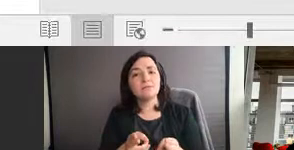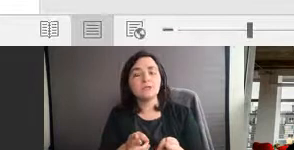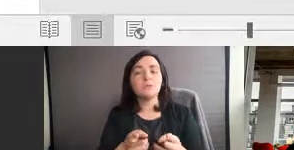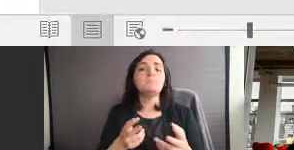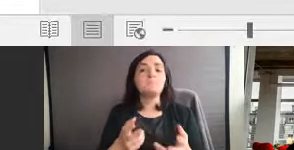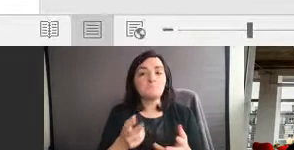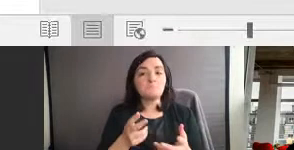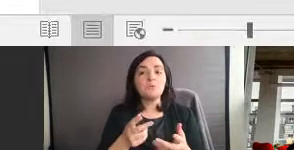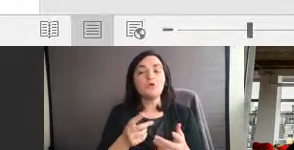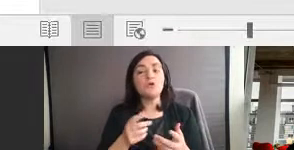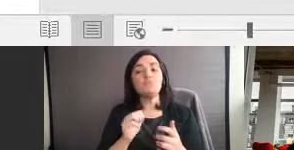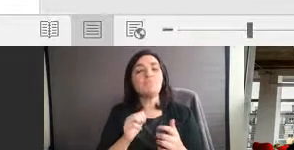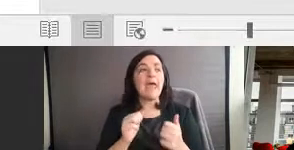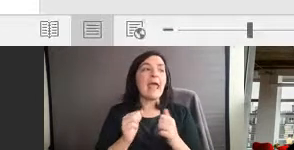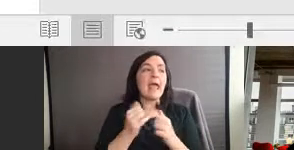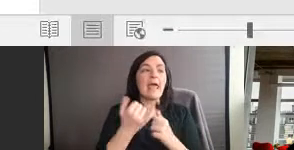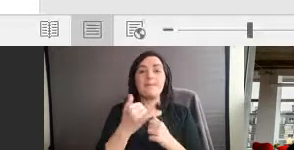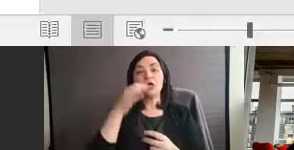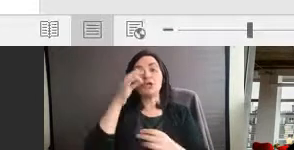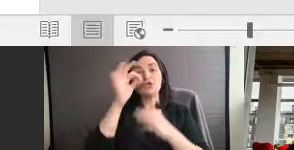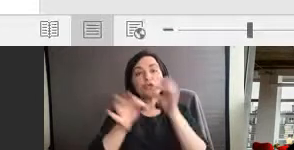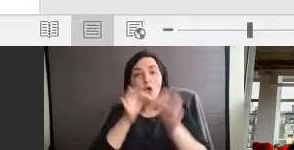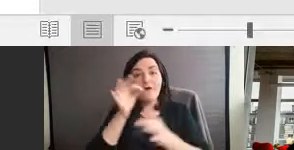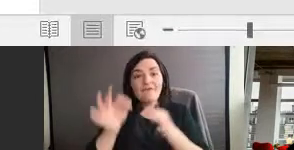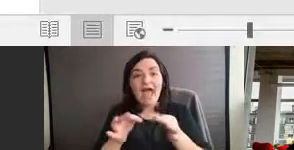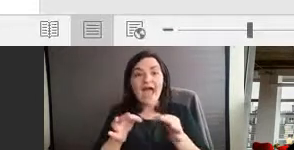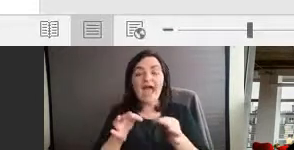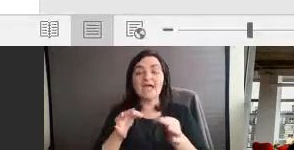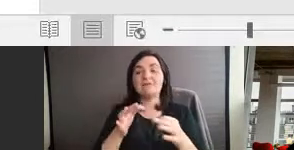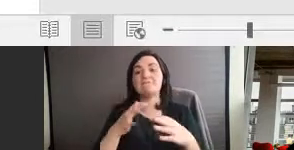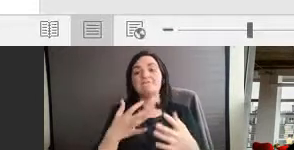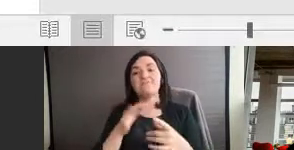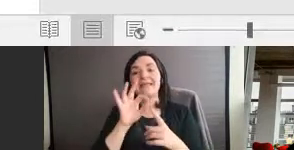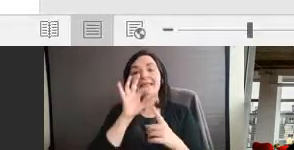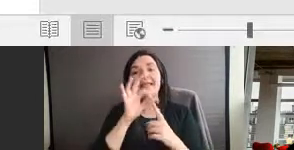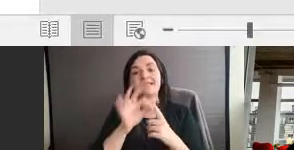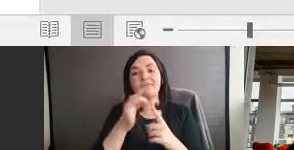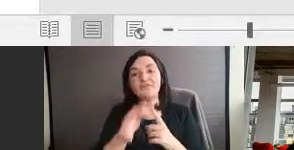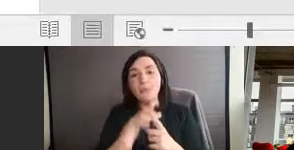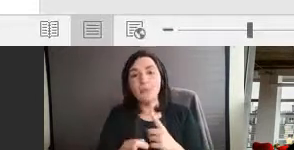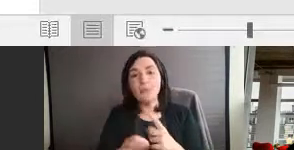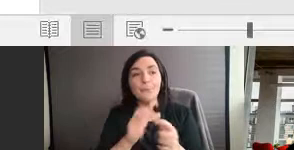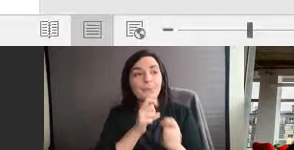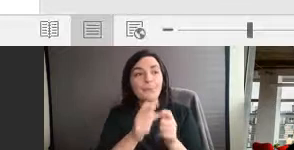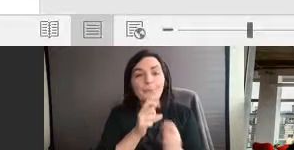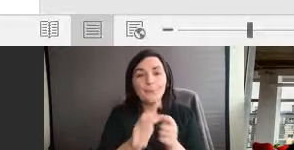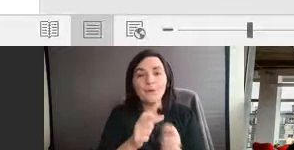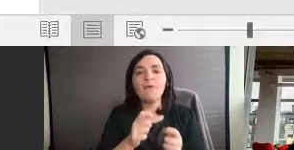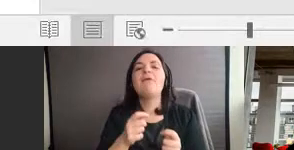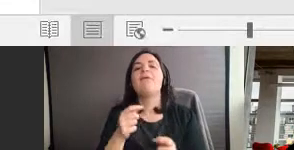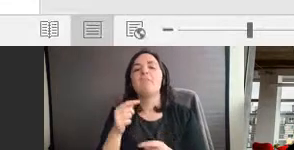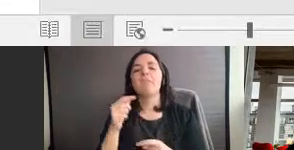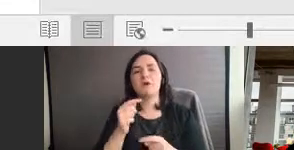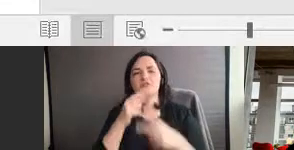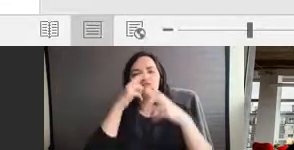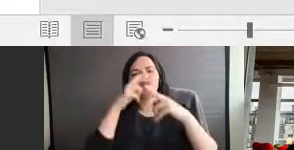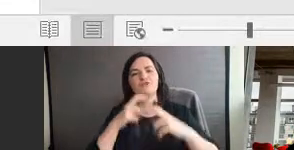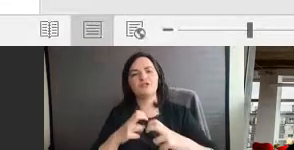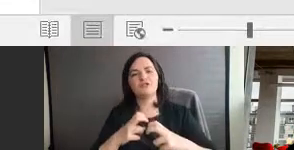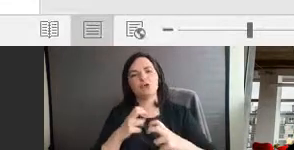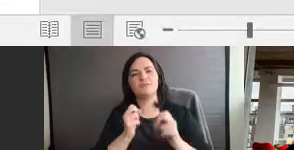surveys or carrying out interviews. So those would potentially be your research methods. So